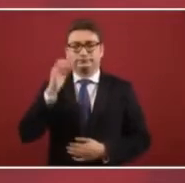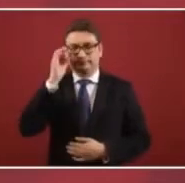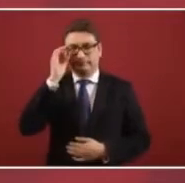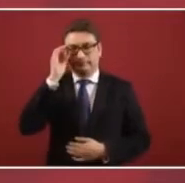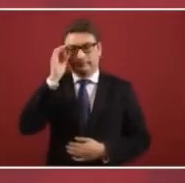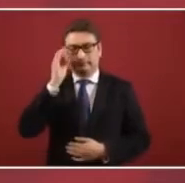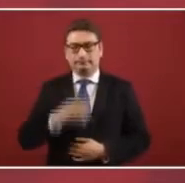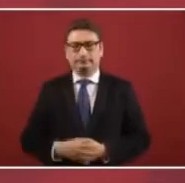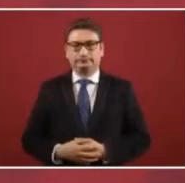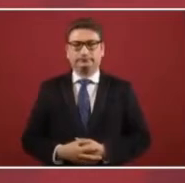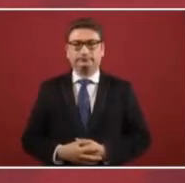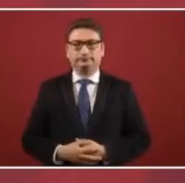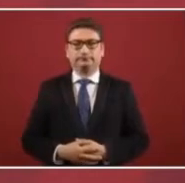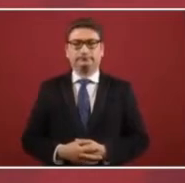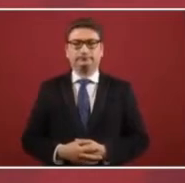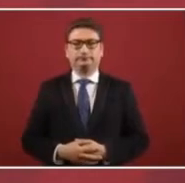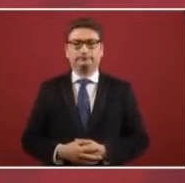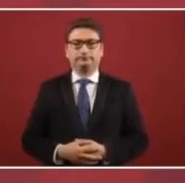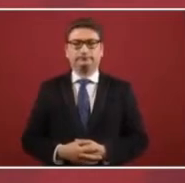with